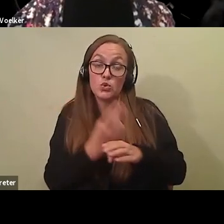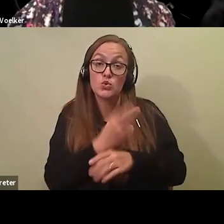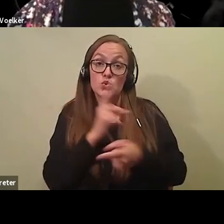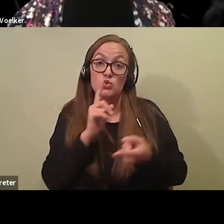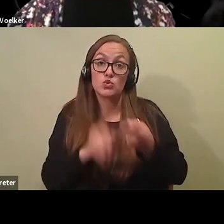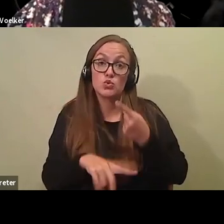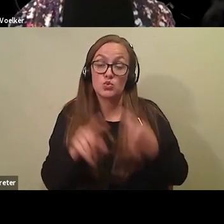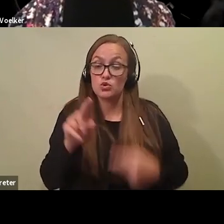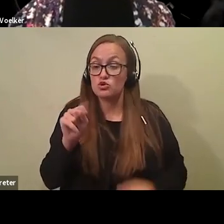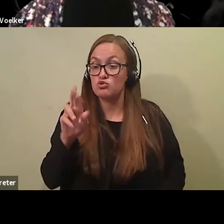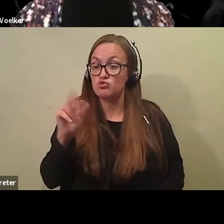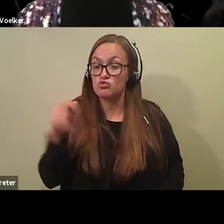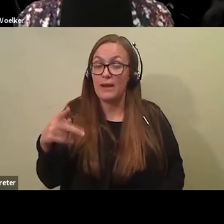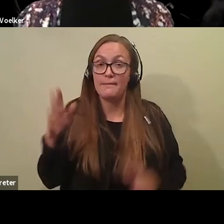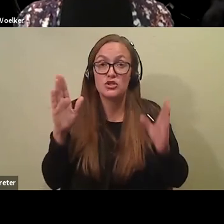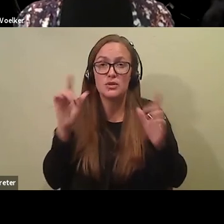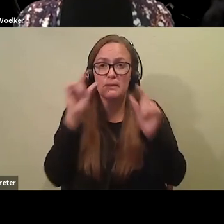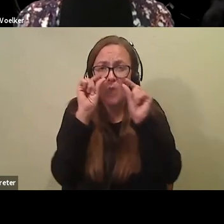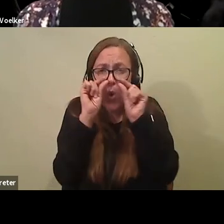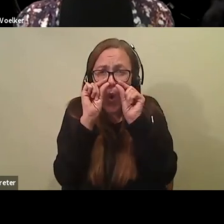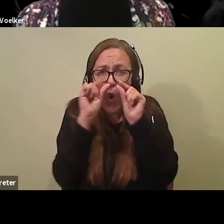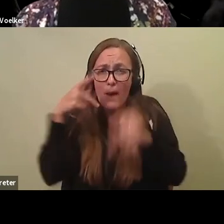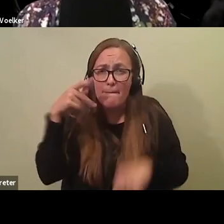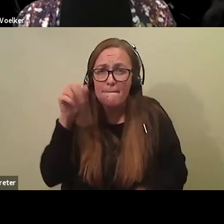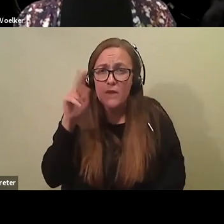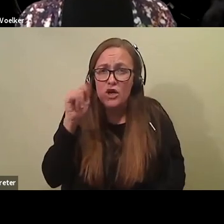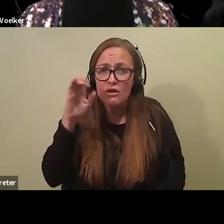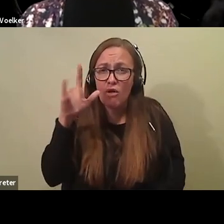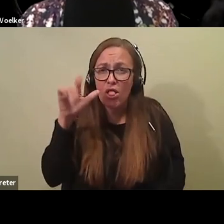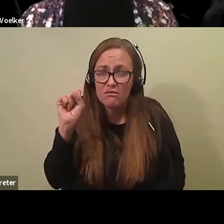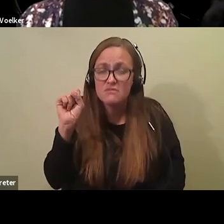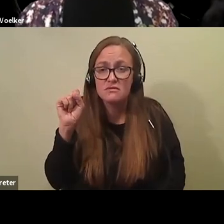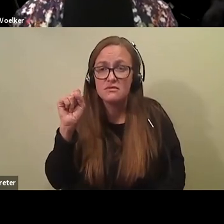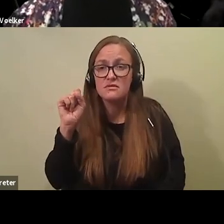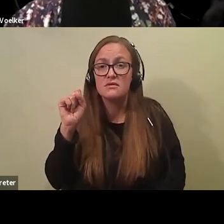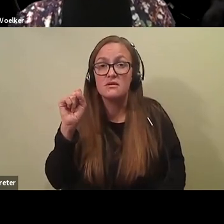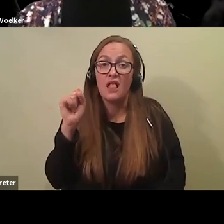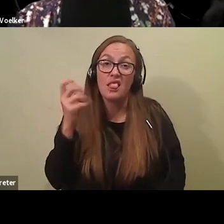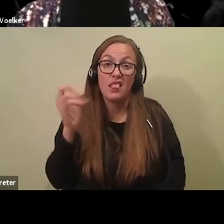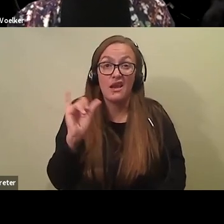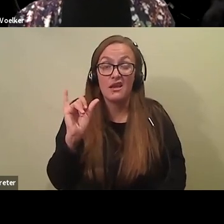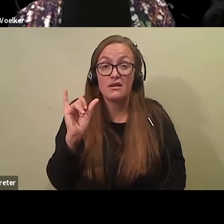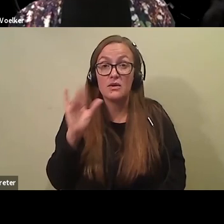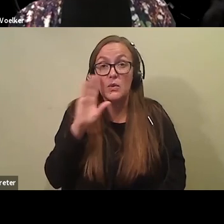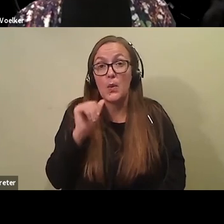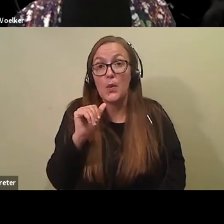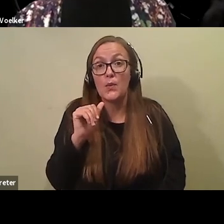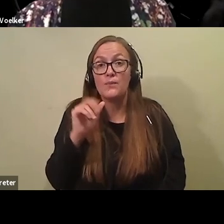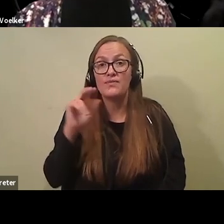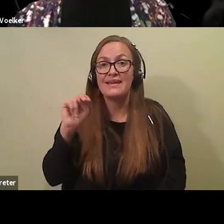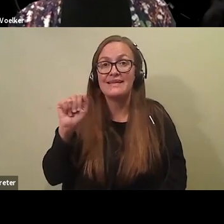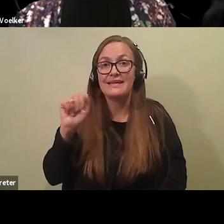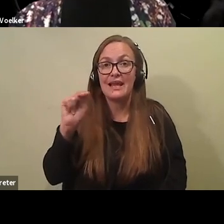trap small particles, right? Even as big as like,